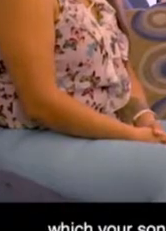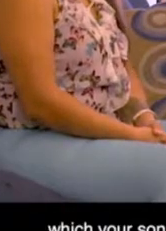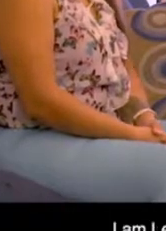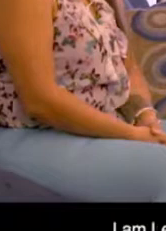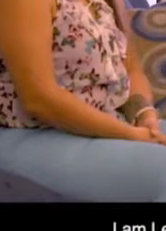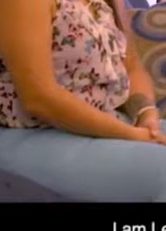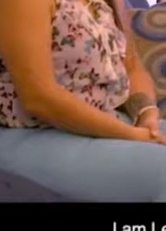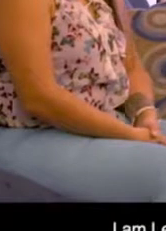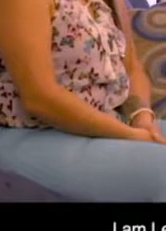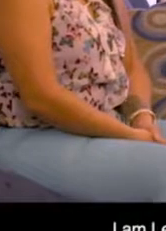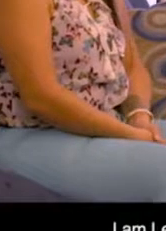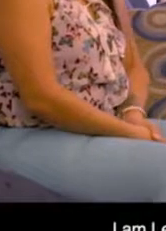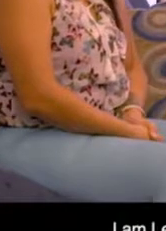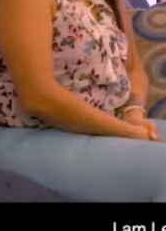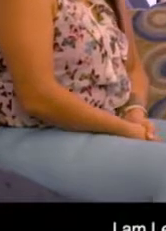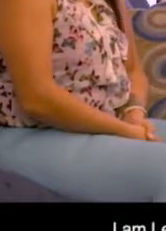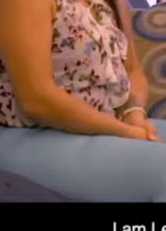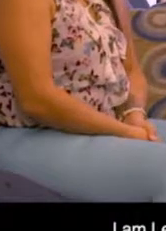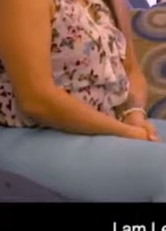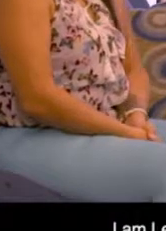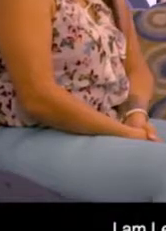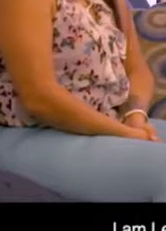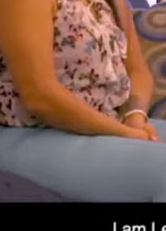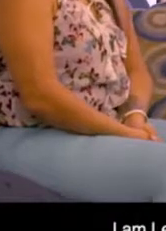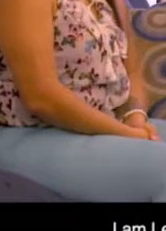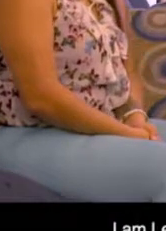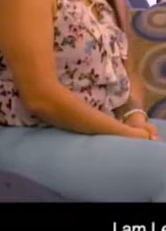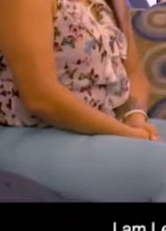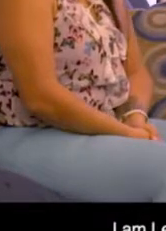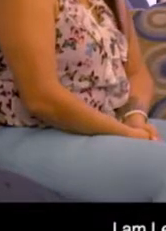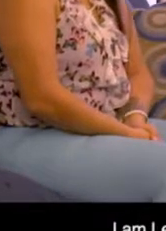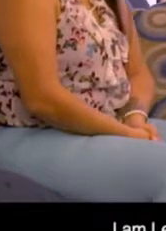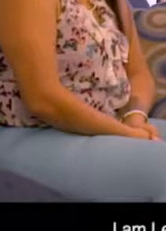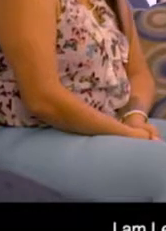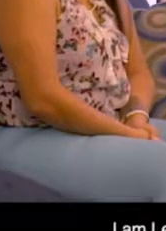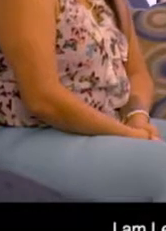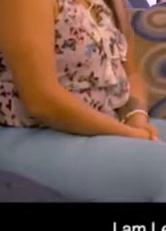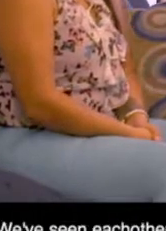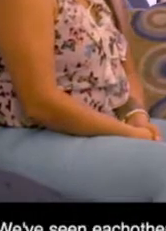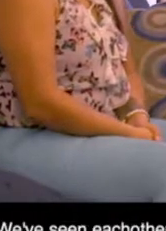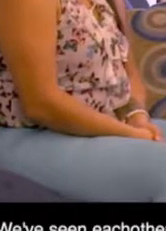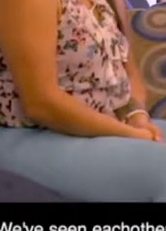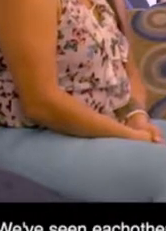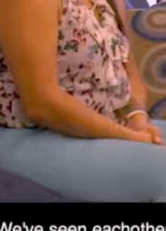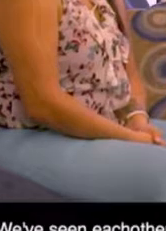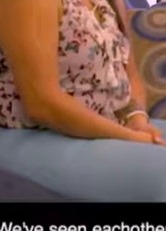teacher. Yes, I am Letitia Tenorio Madrid. I am Junior Tenorio's mom.